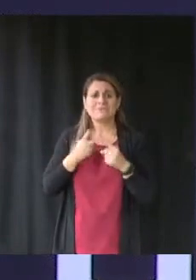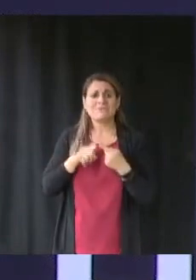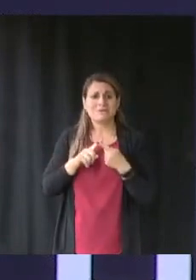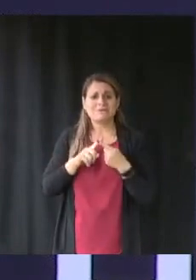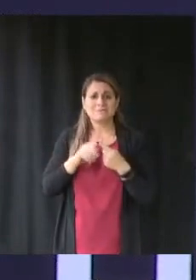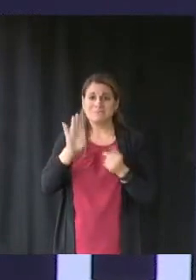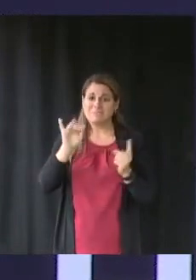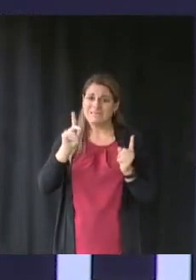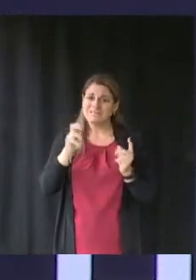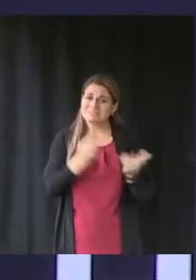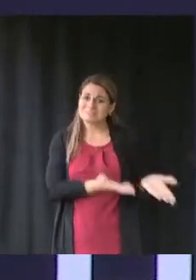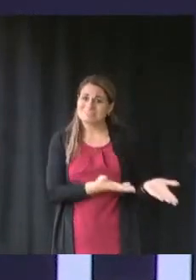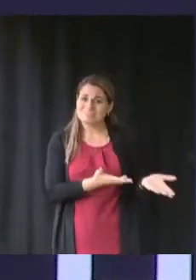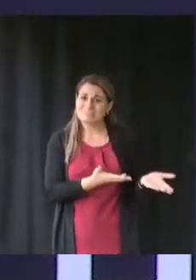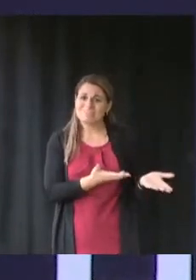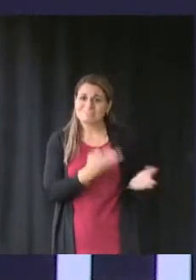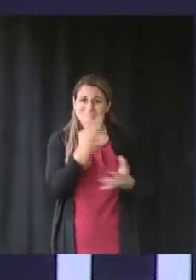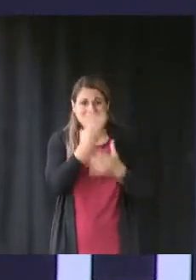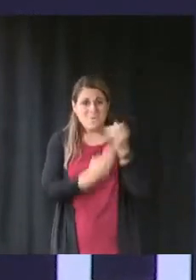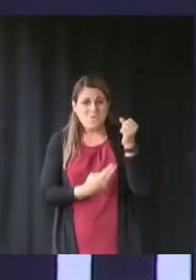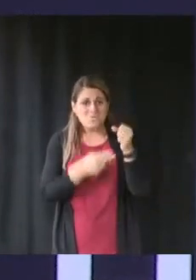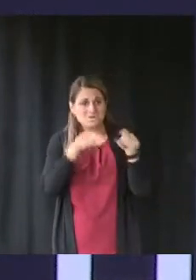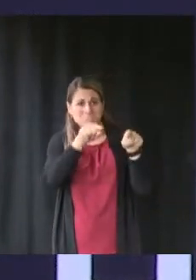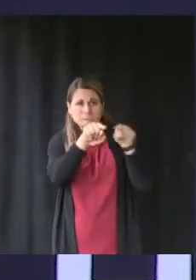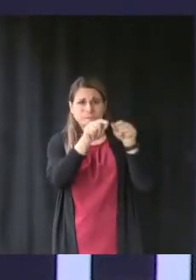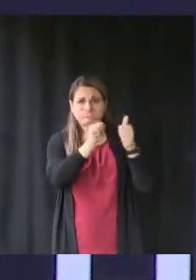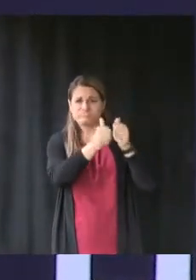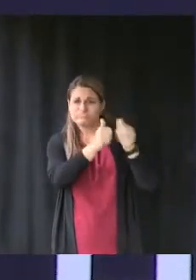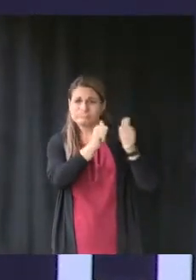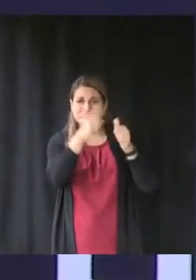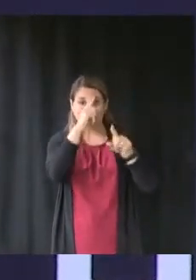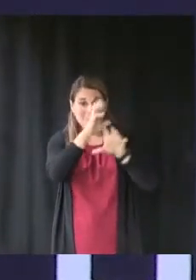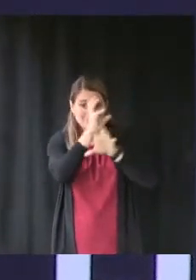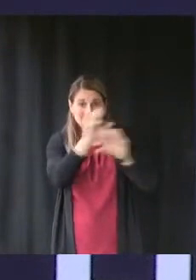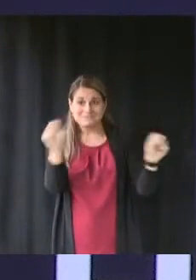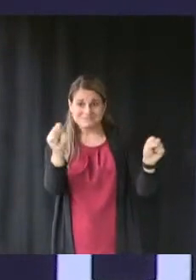presidential nomination, which you've all certainly forgotten, in 2007.